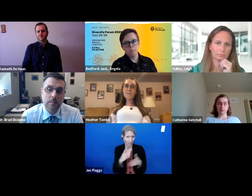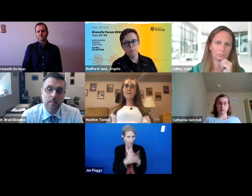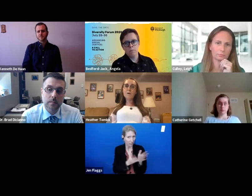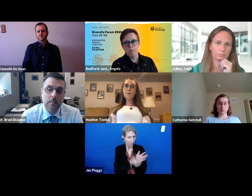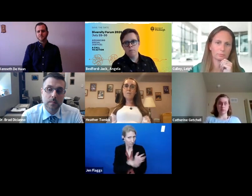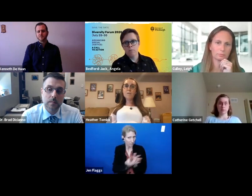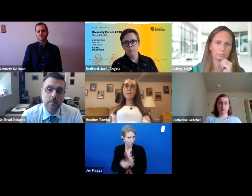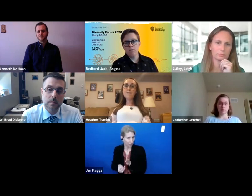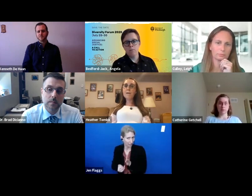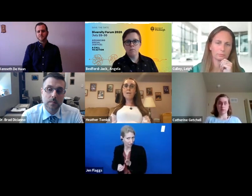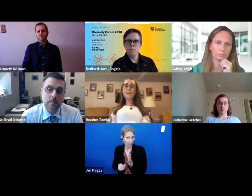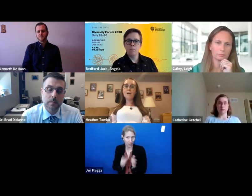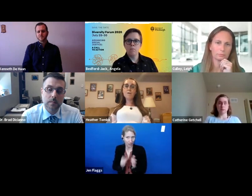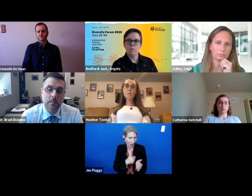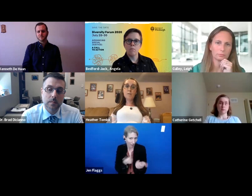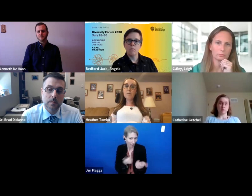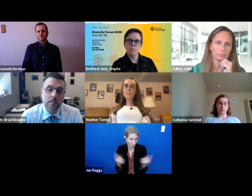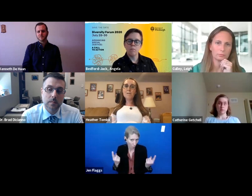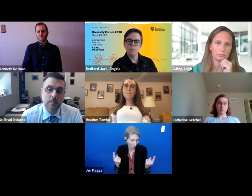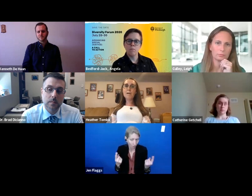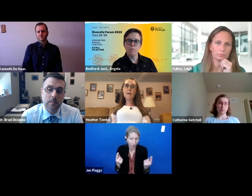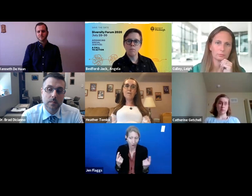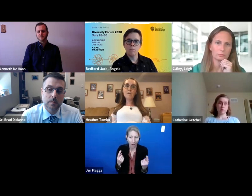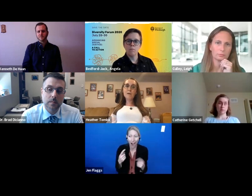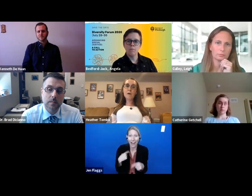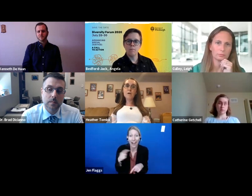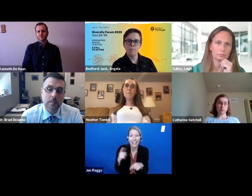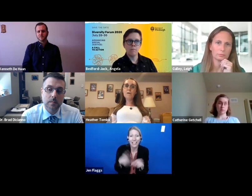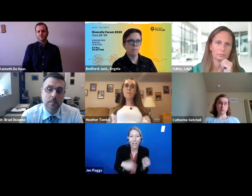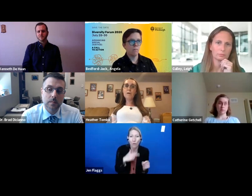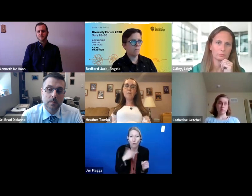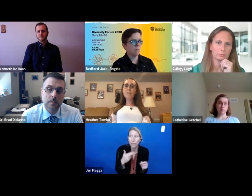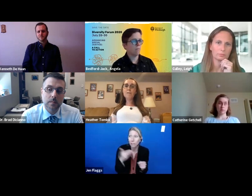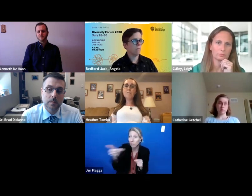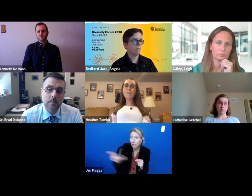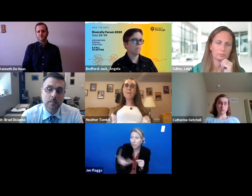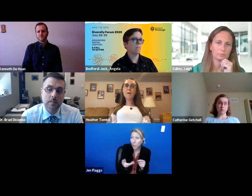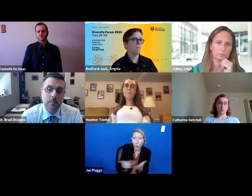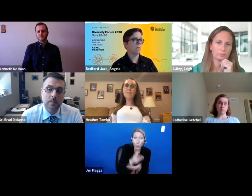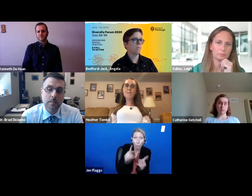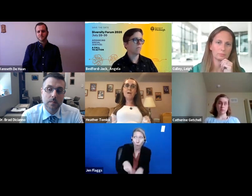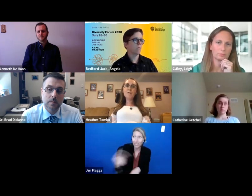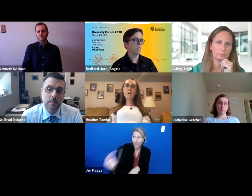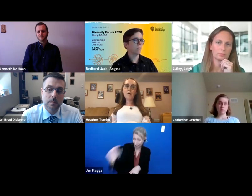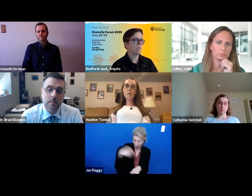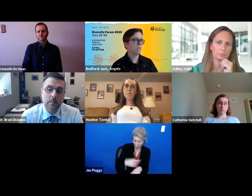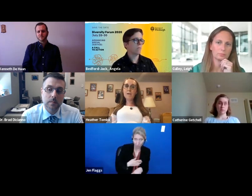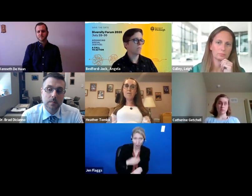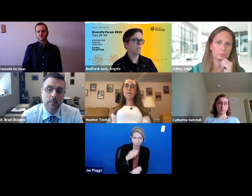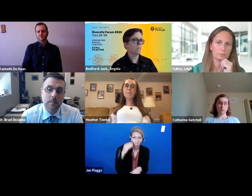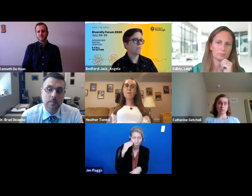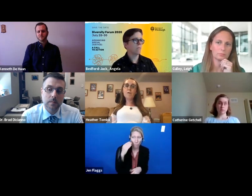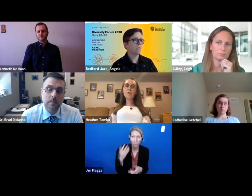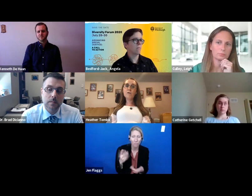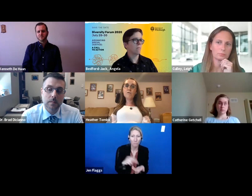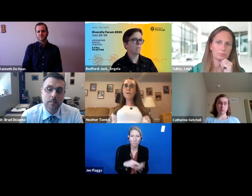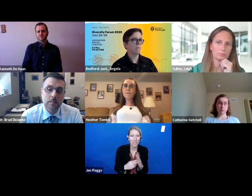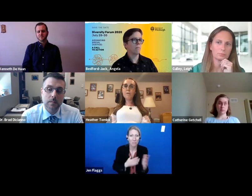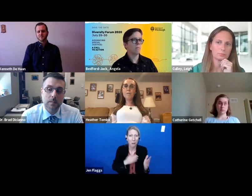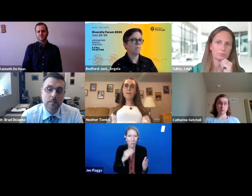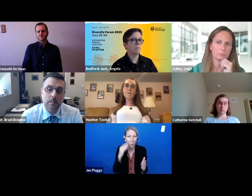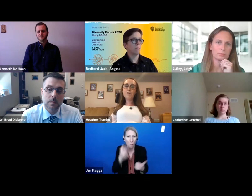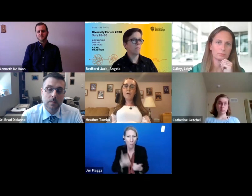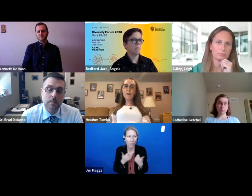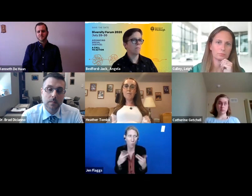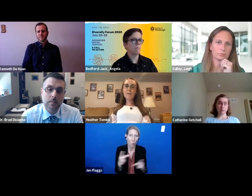risk bringing in a new person to my house and my environment, but that means that home life is more